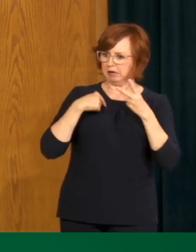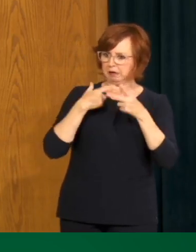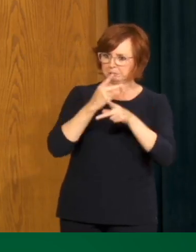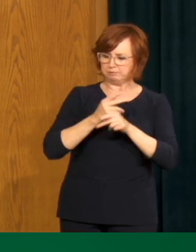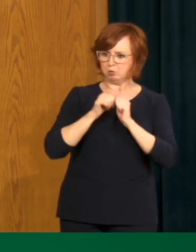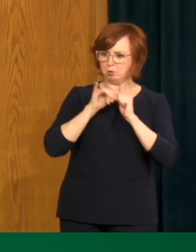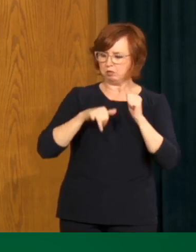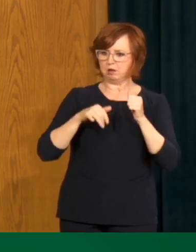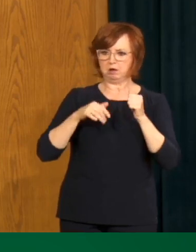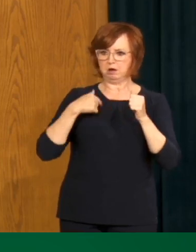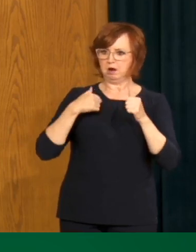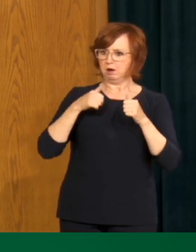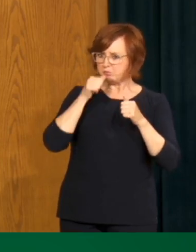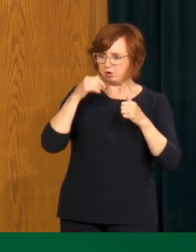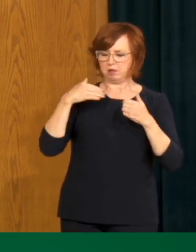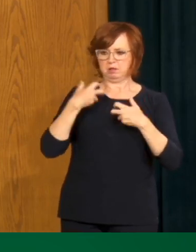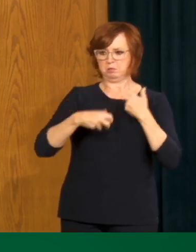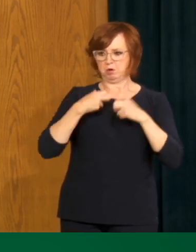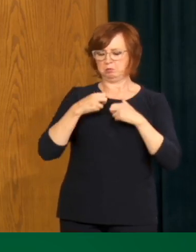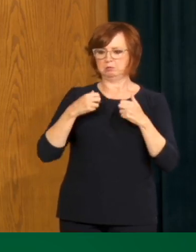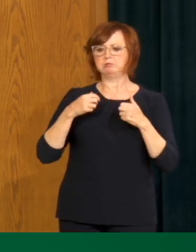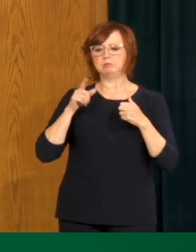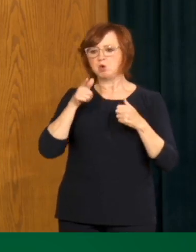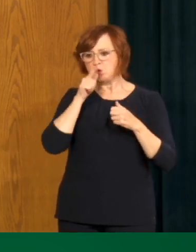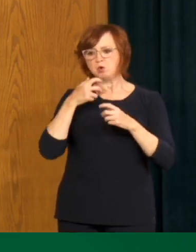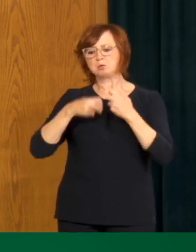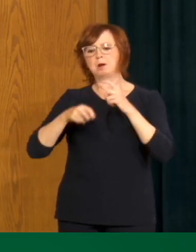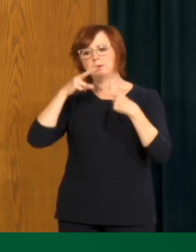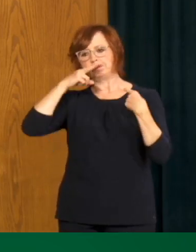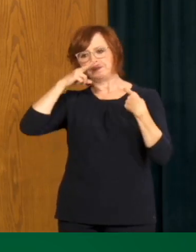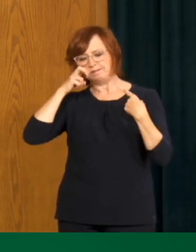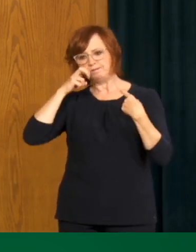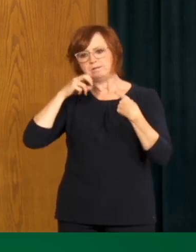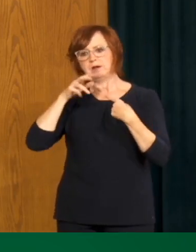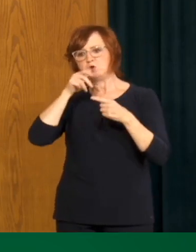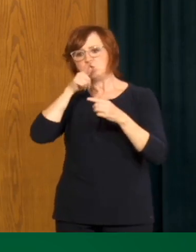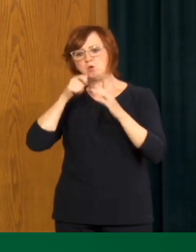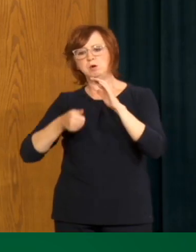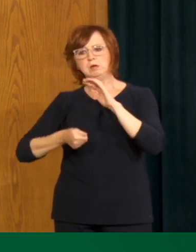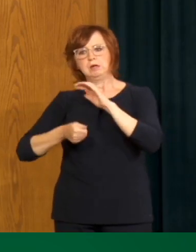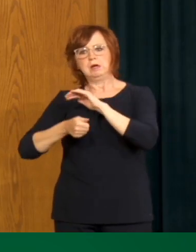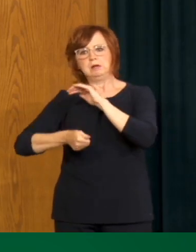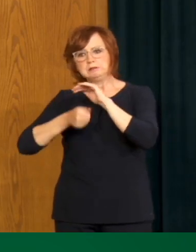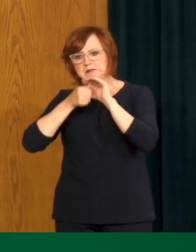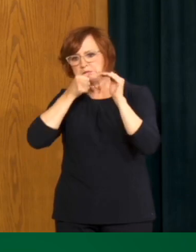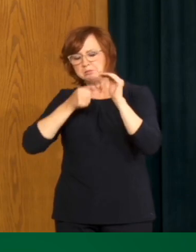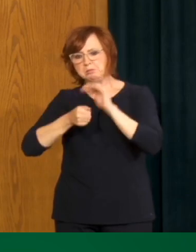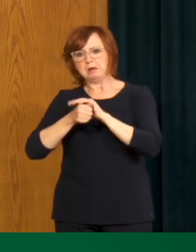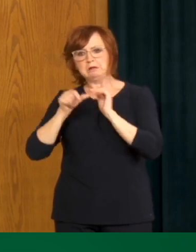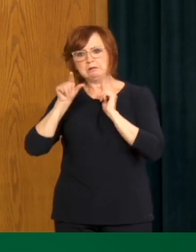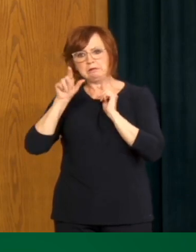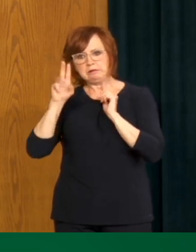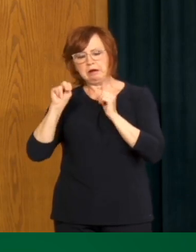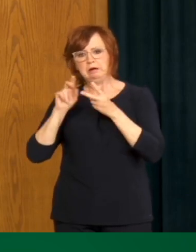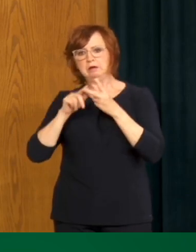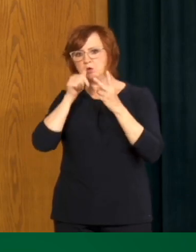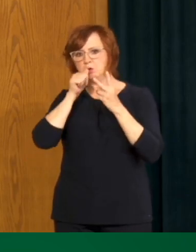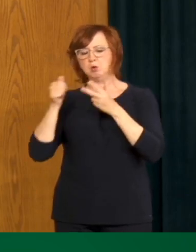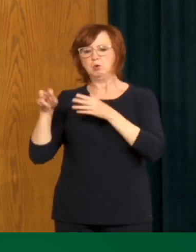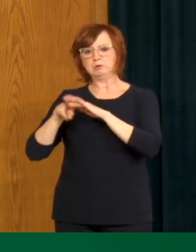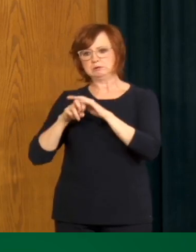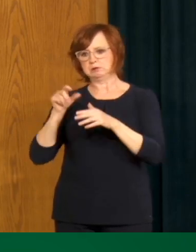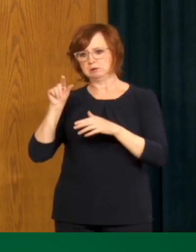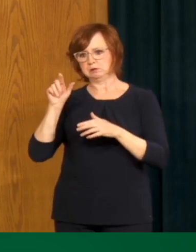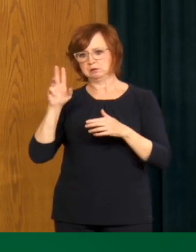now. And we'll take a next question from the room. Steph? Yeah, to the Premier. Will you sign on